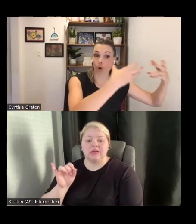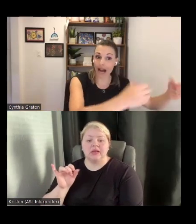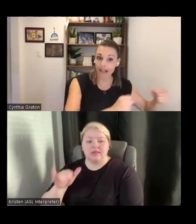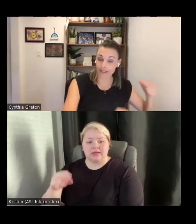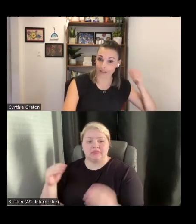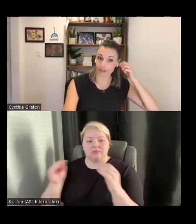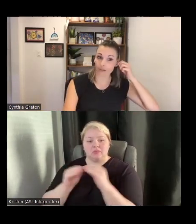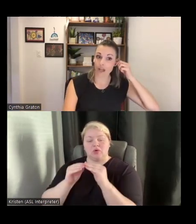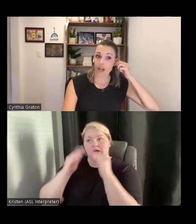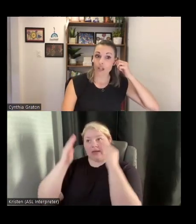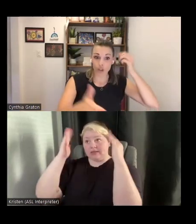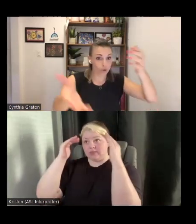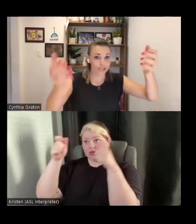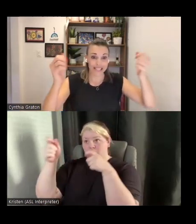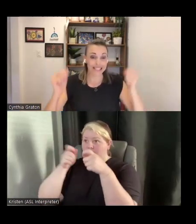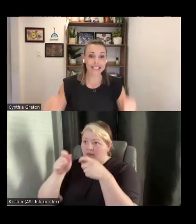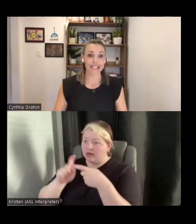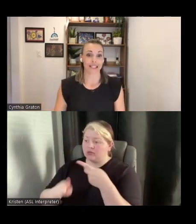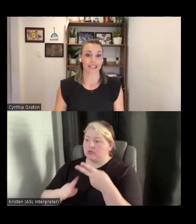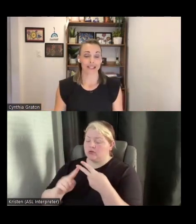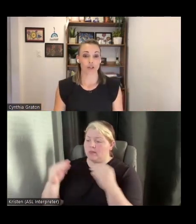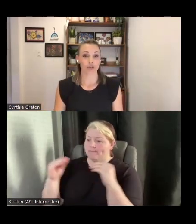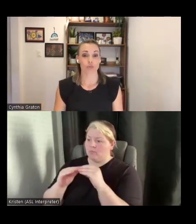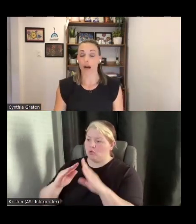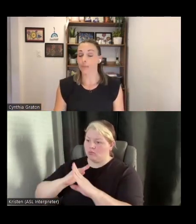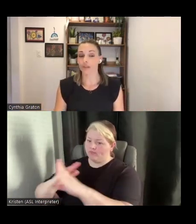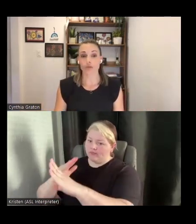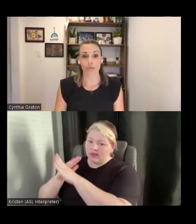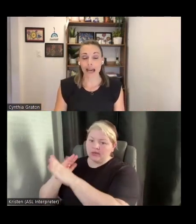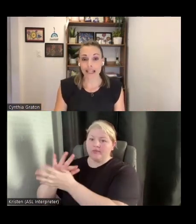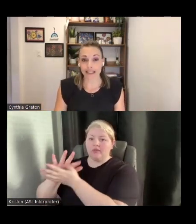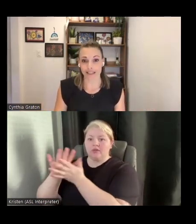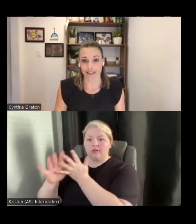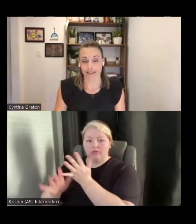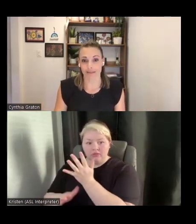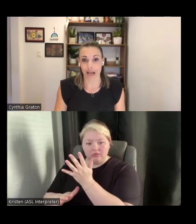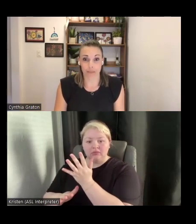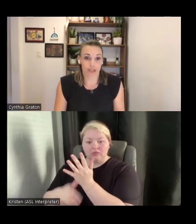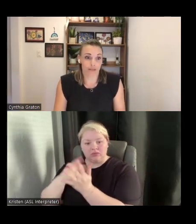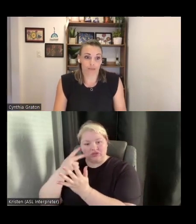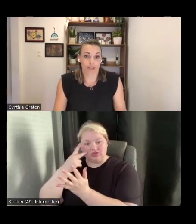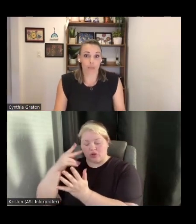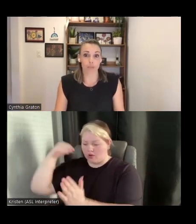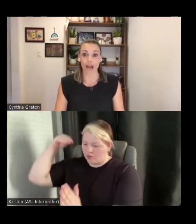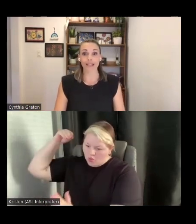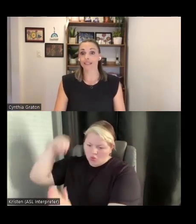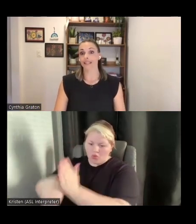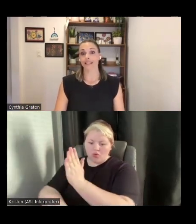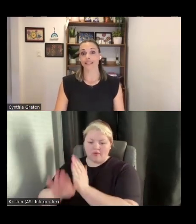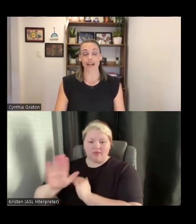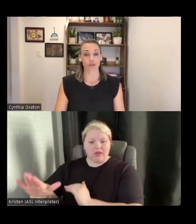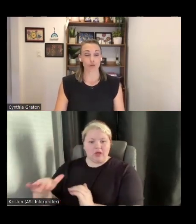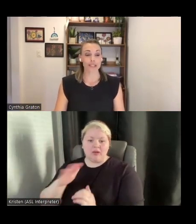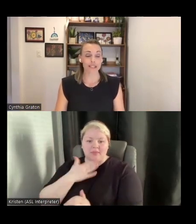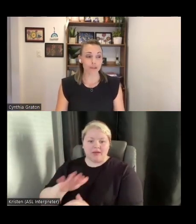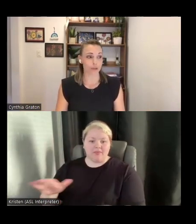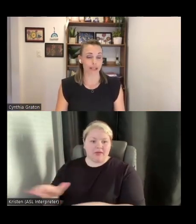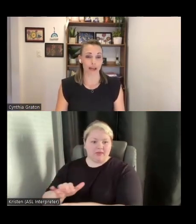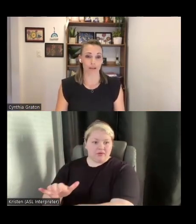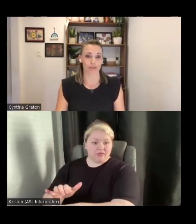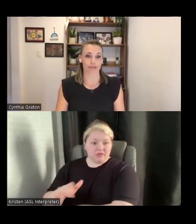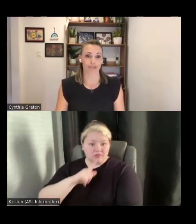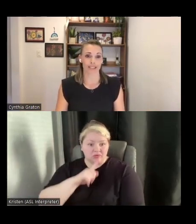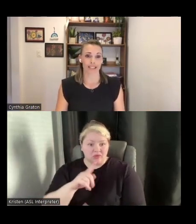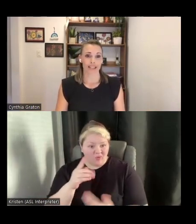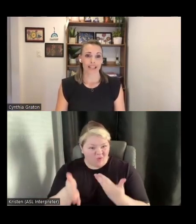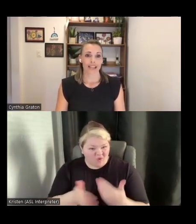more proactive, those incidents dropped dramatically. I mean, they're practically down to 0